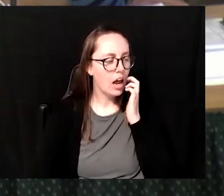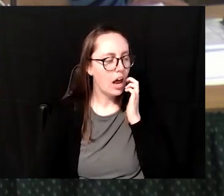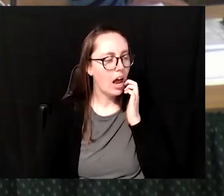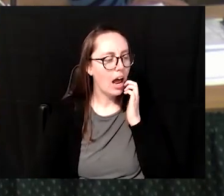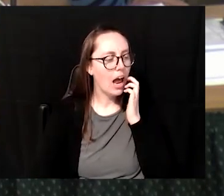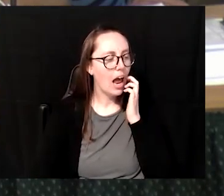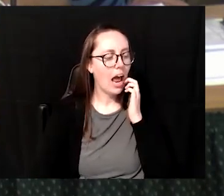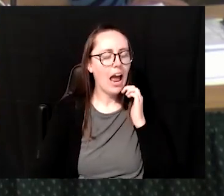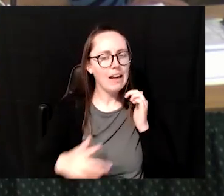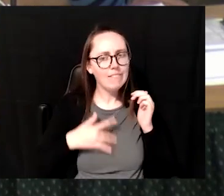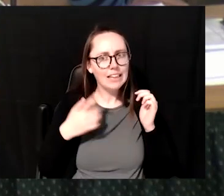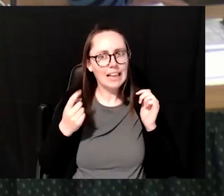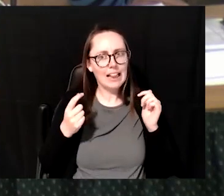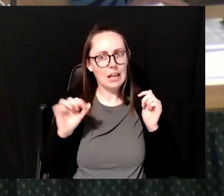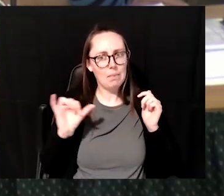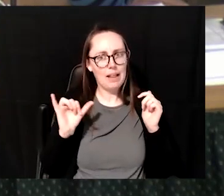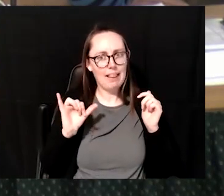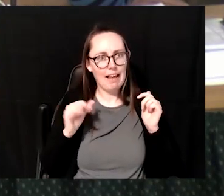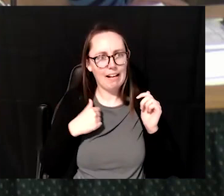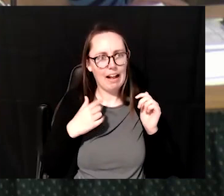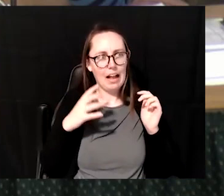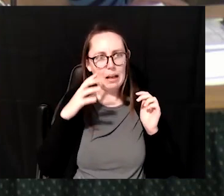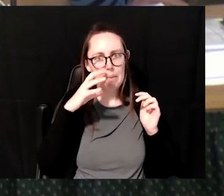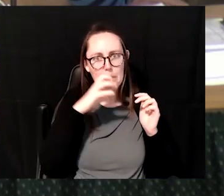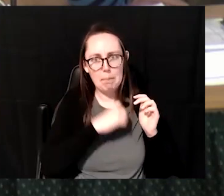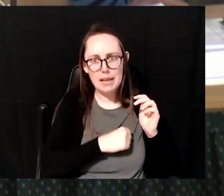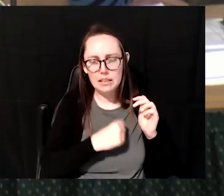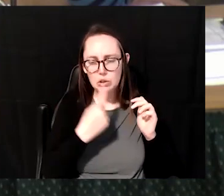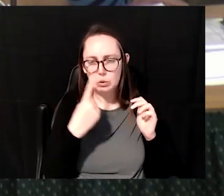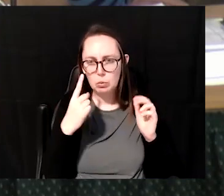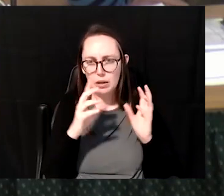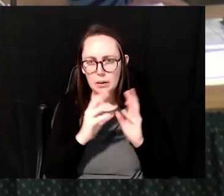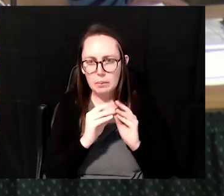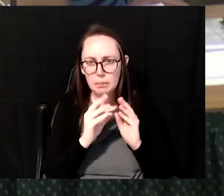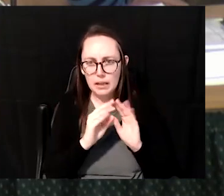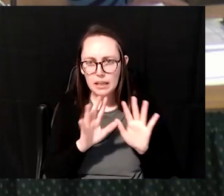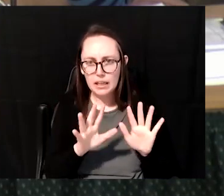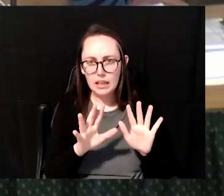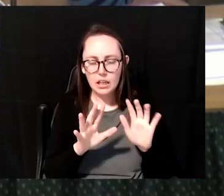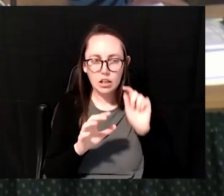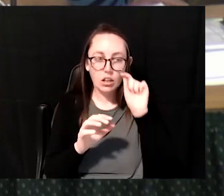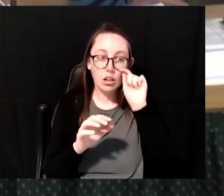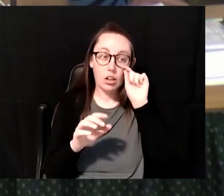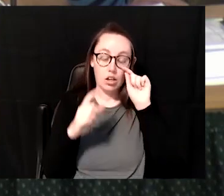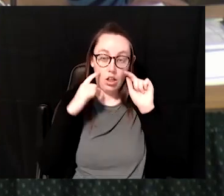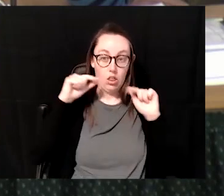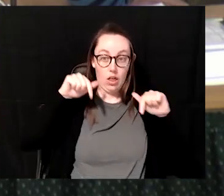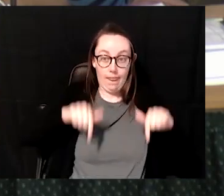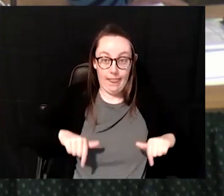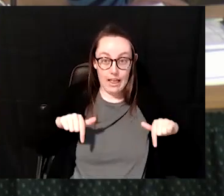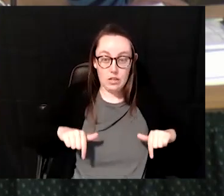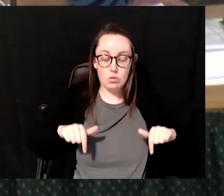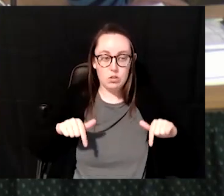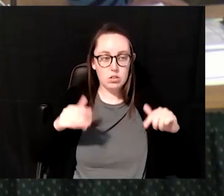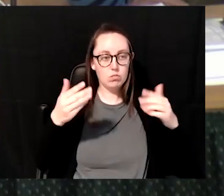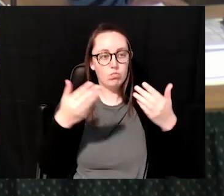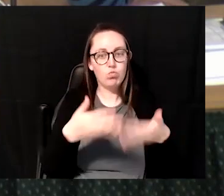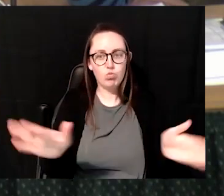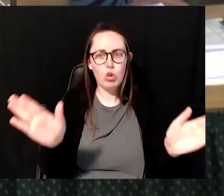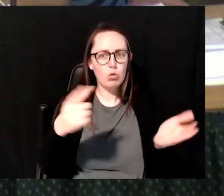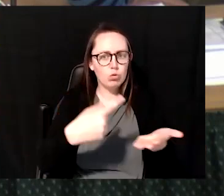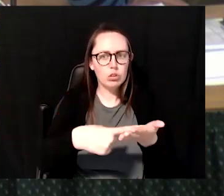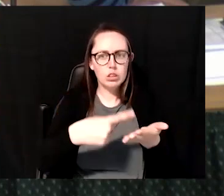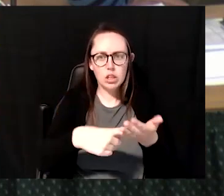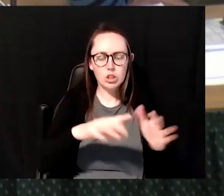I have um so I thought this was a general discussion and giving some guidance to found